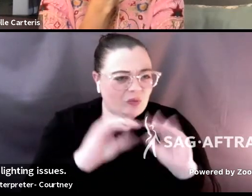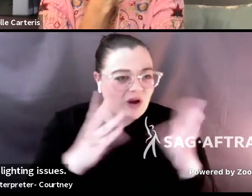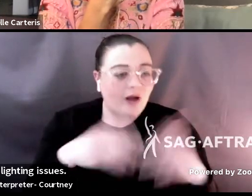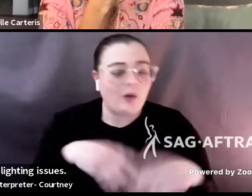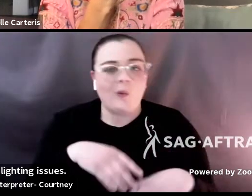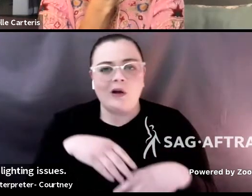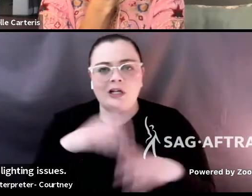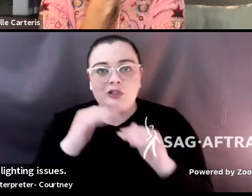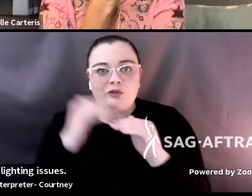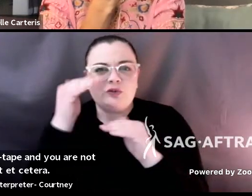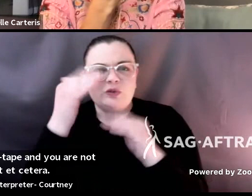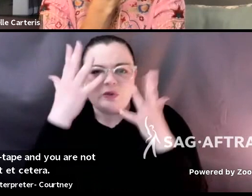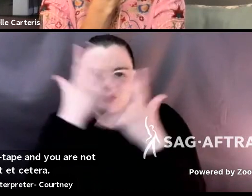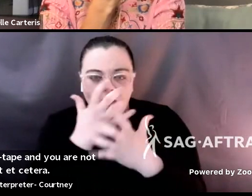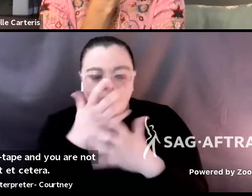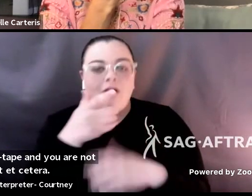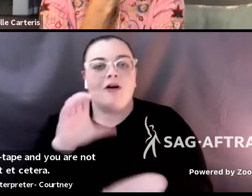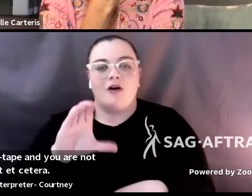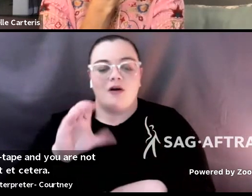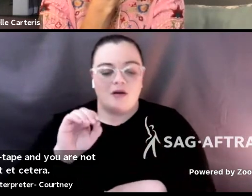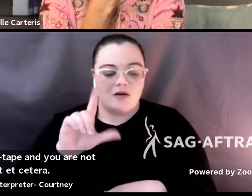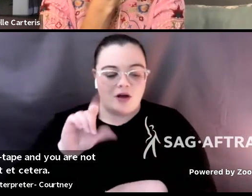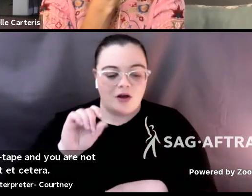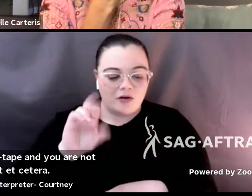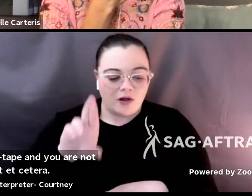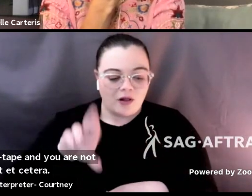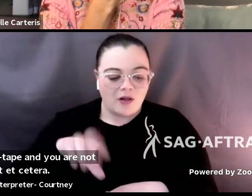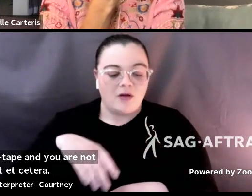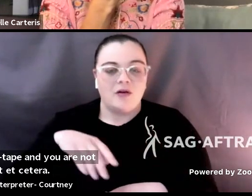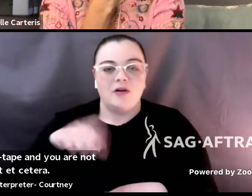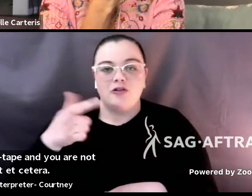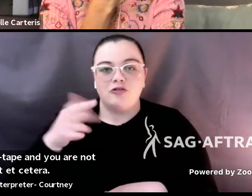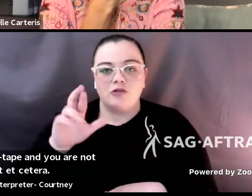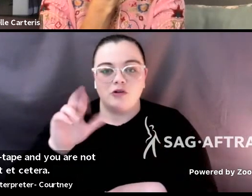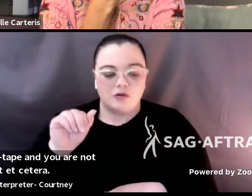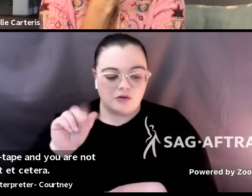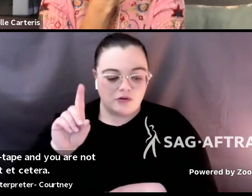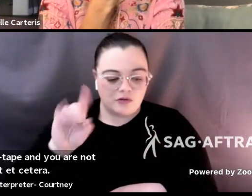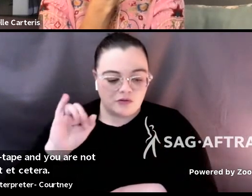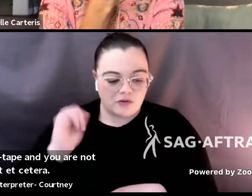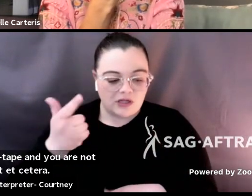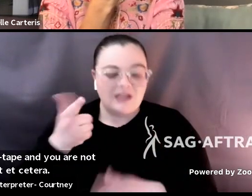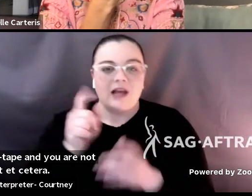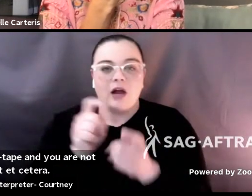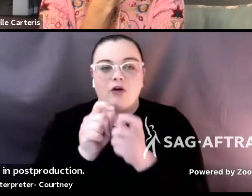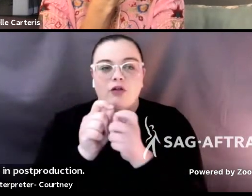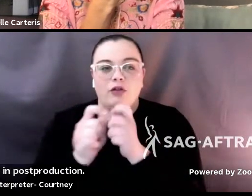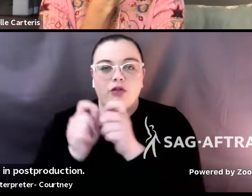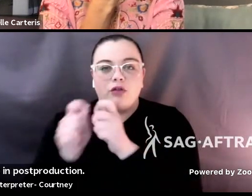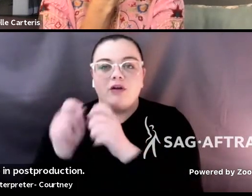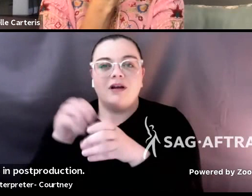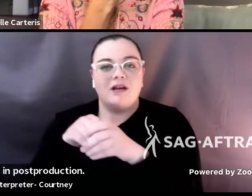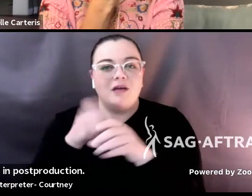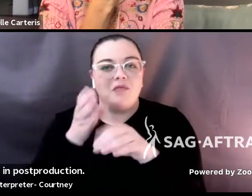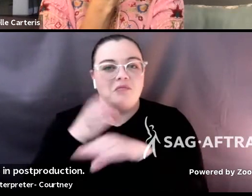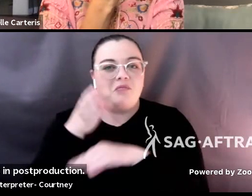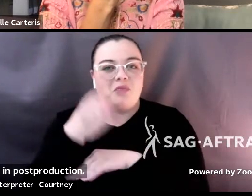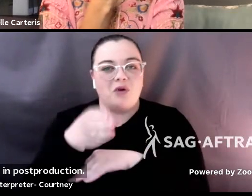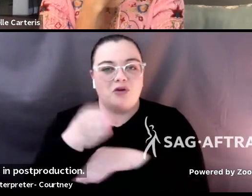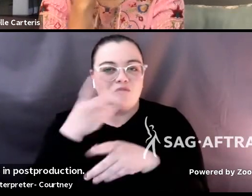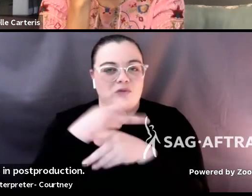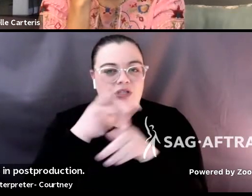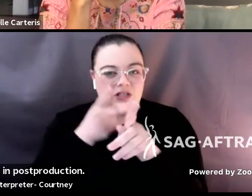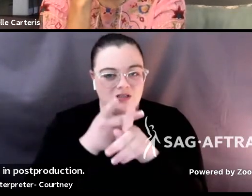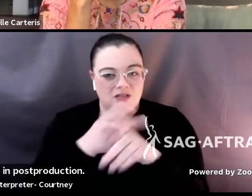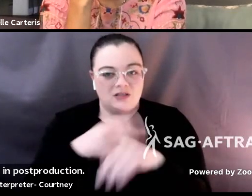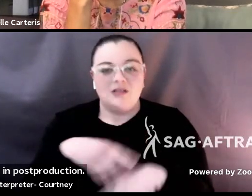grading is a way to sort of adjust that in post-production. Sam showed you under the exposure tab, right, in the color boards, that's where you're going to